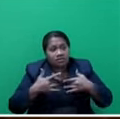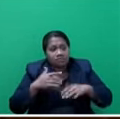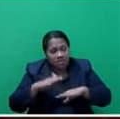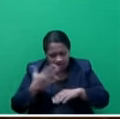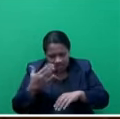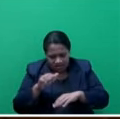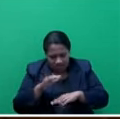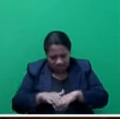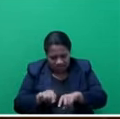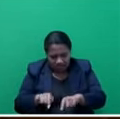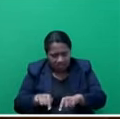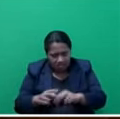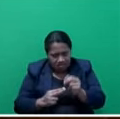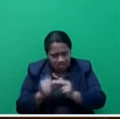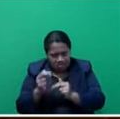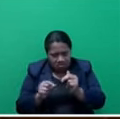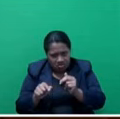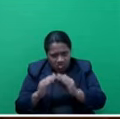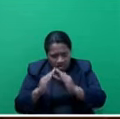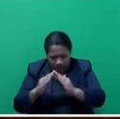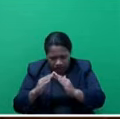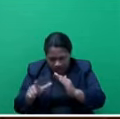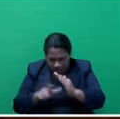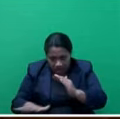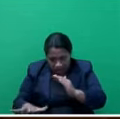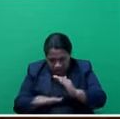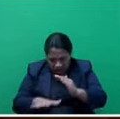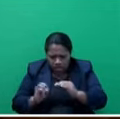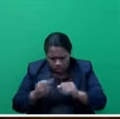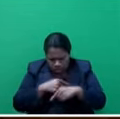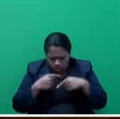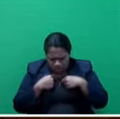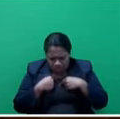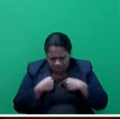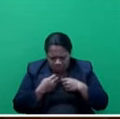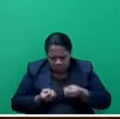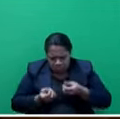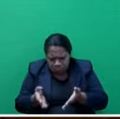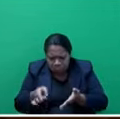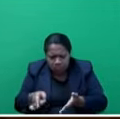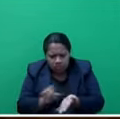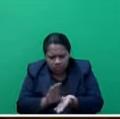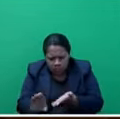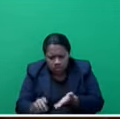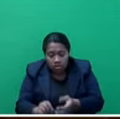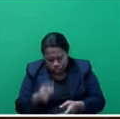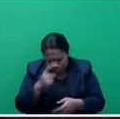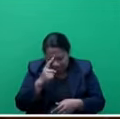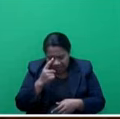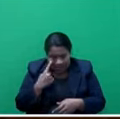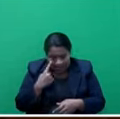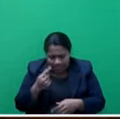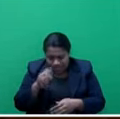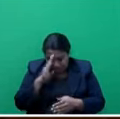are so invested because we want to see the students of USP have the opportunity to do well. We want